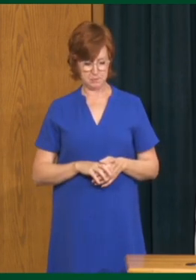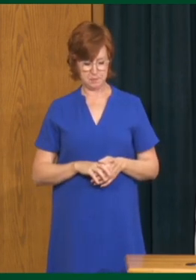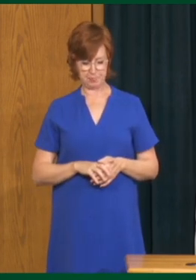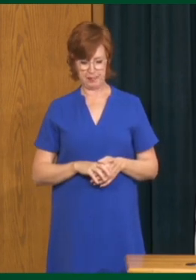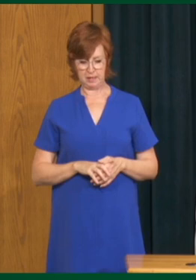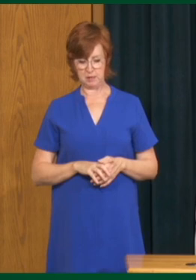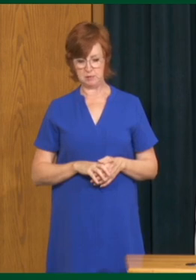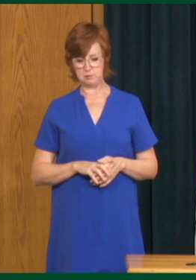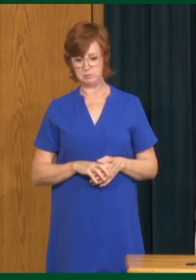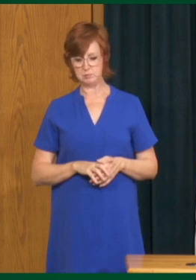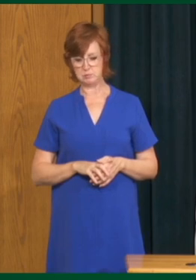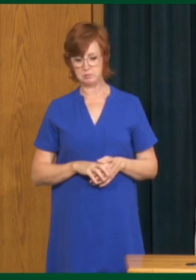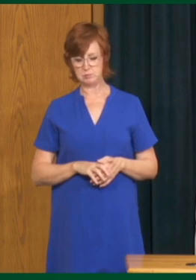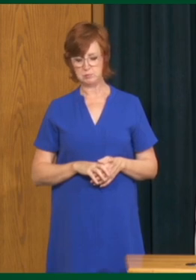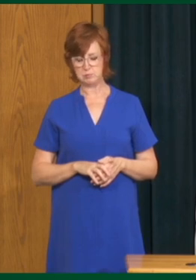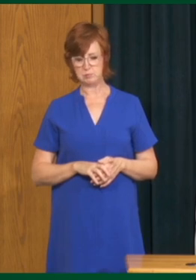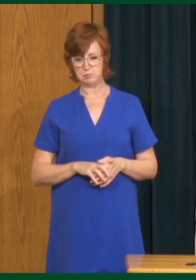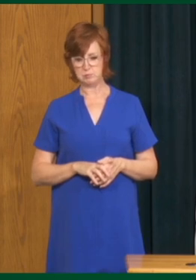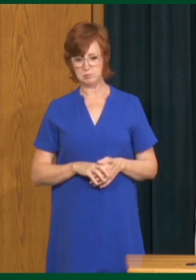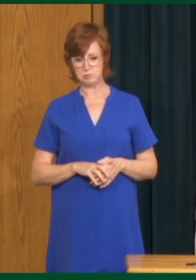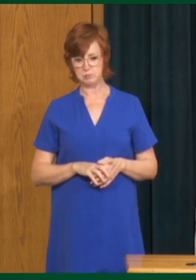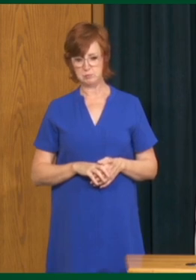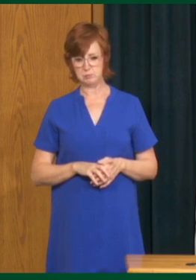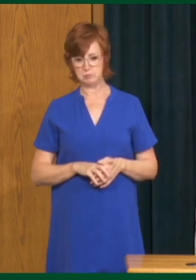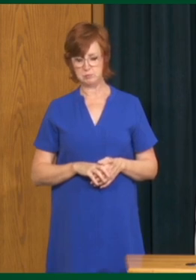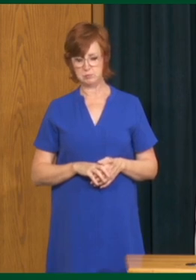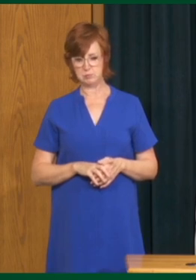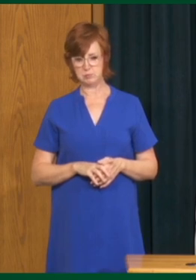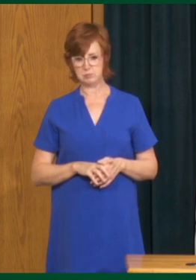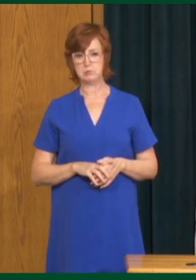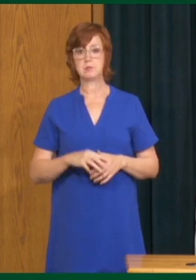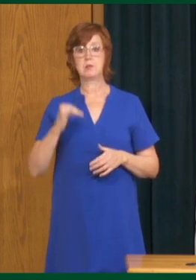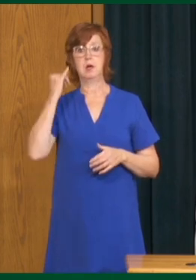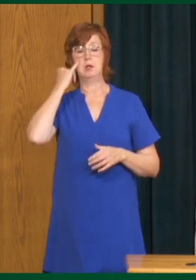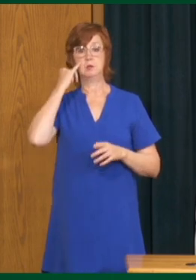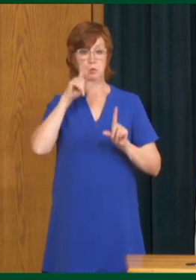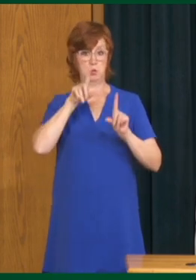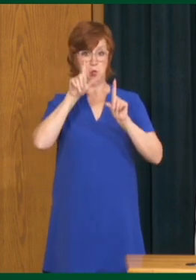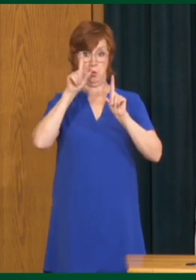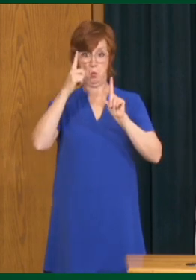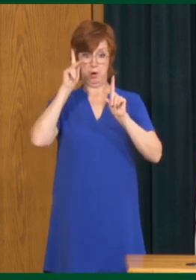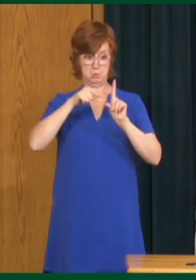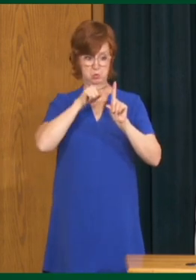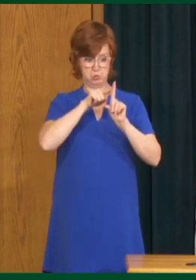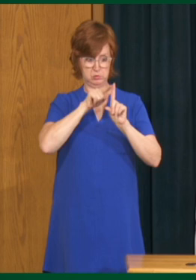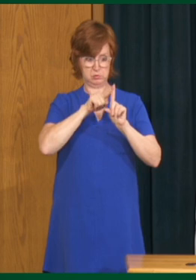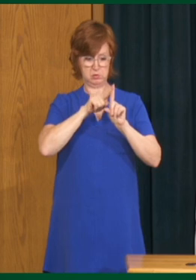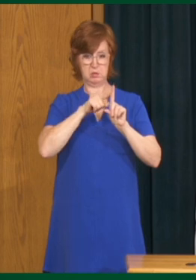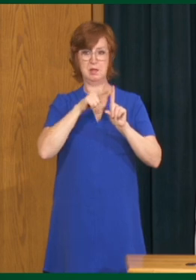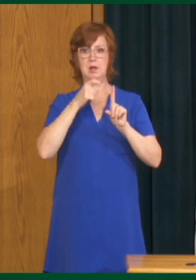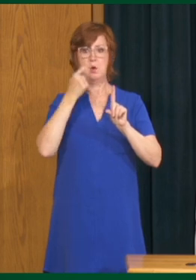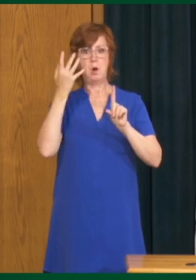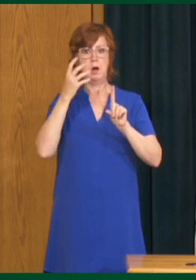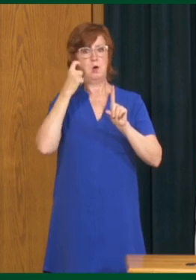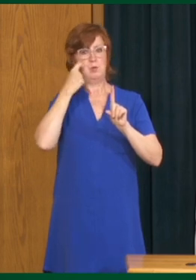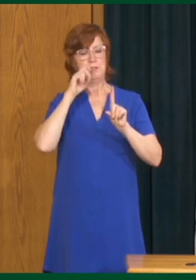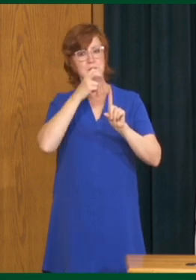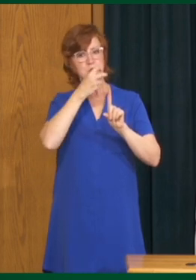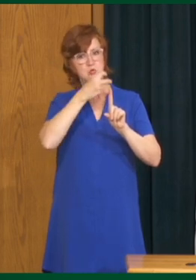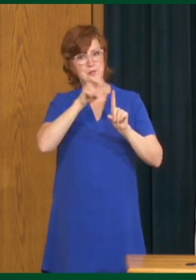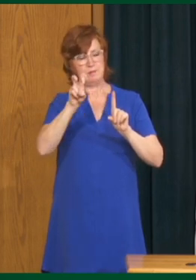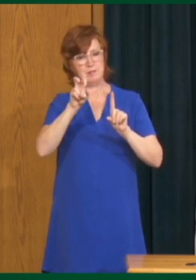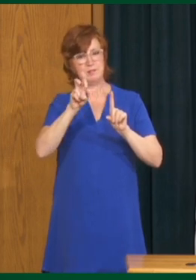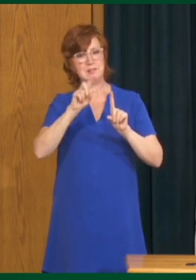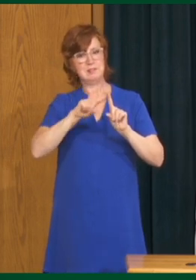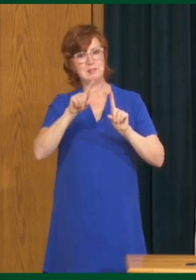traveled, maybe internationally or to another province. They were a contact of a known case in another province. They